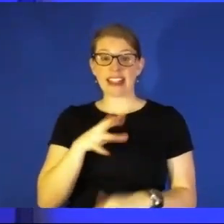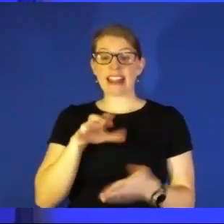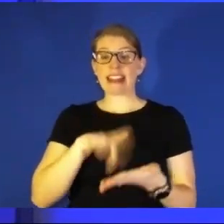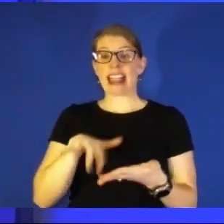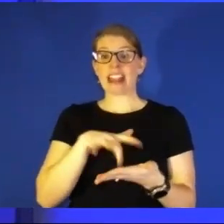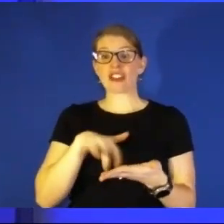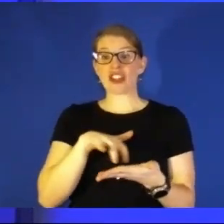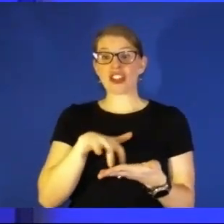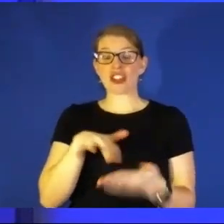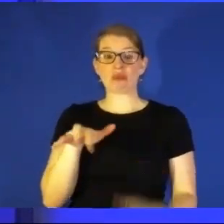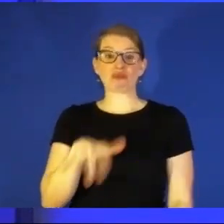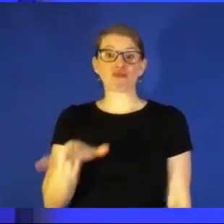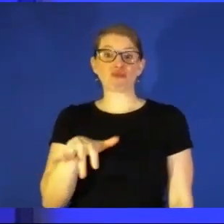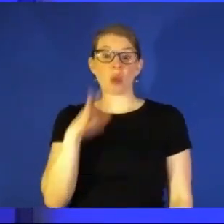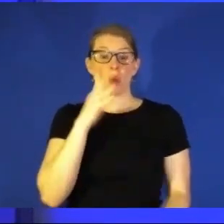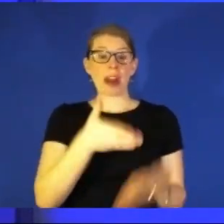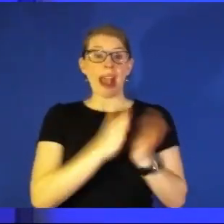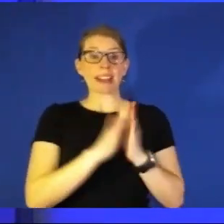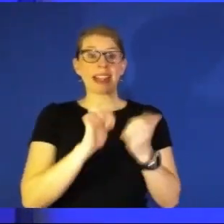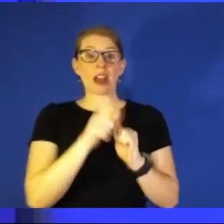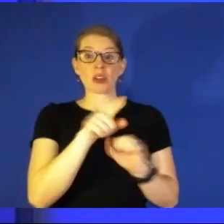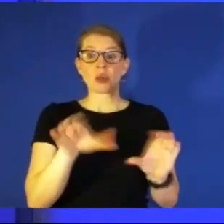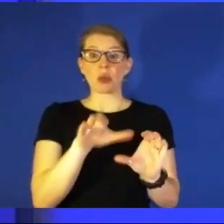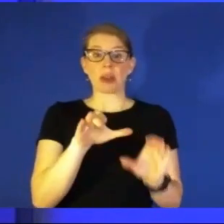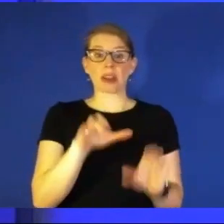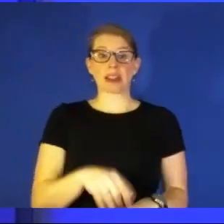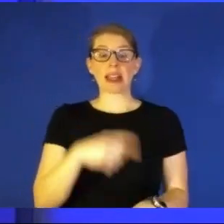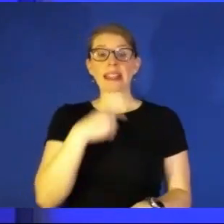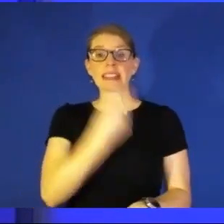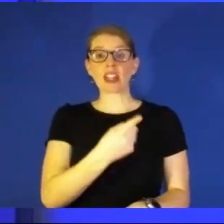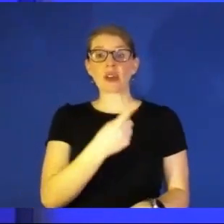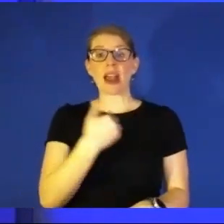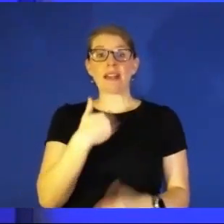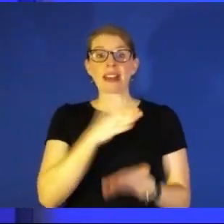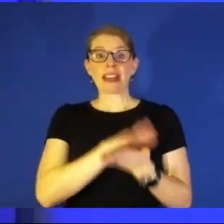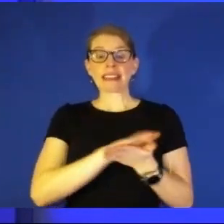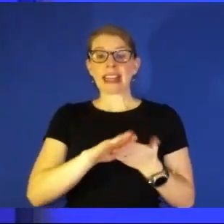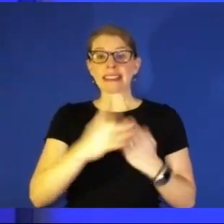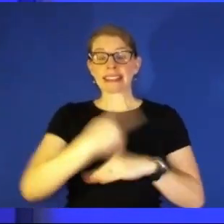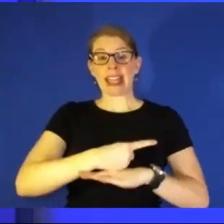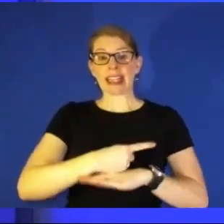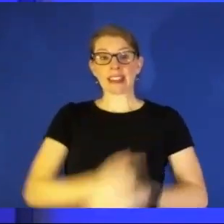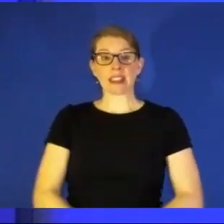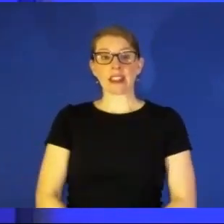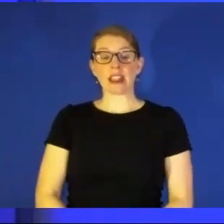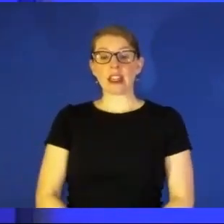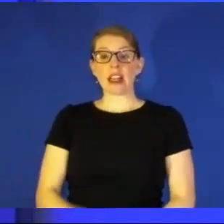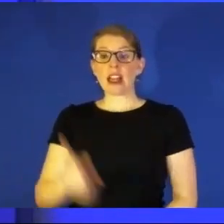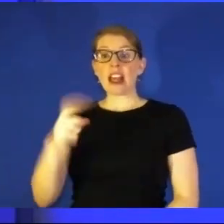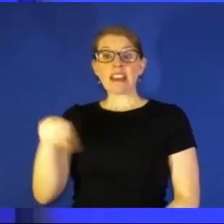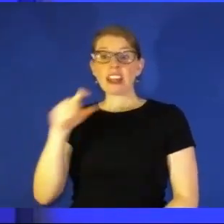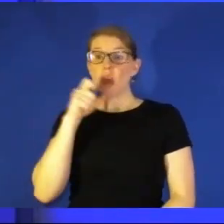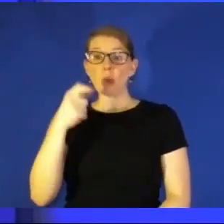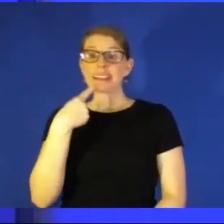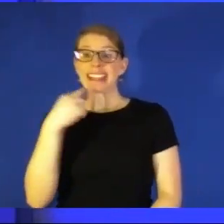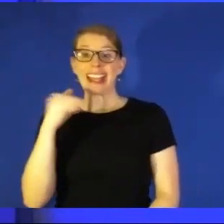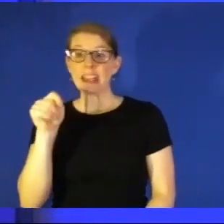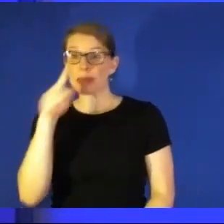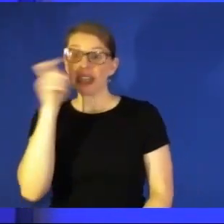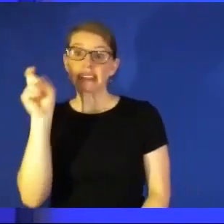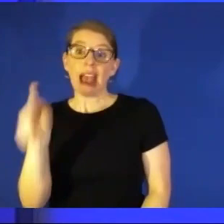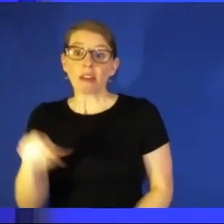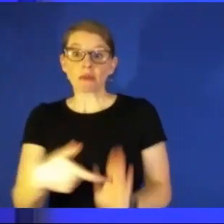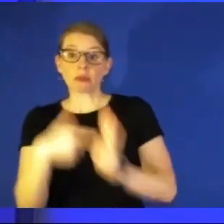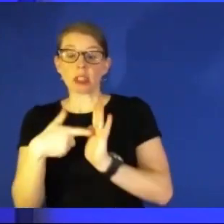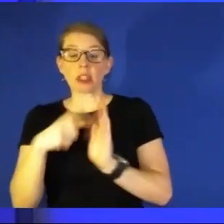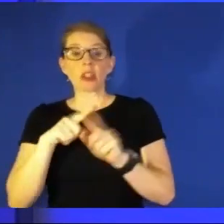would ask you how you're doing and tell you to have a nice day. And they don't do this because they have to. They do it because they cared about